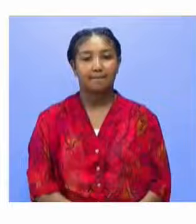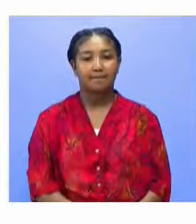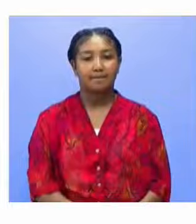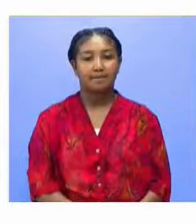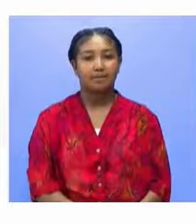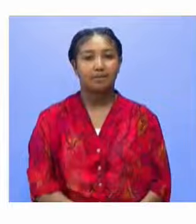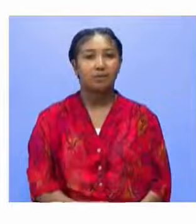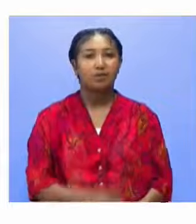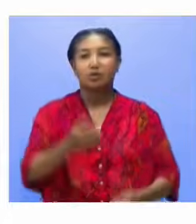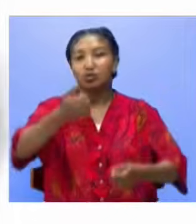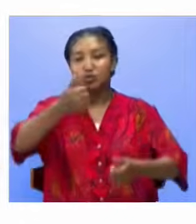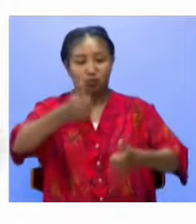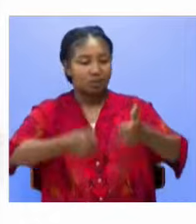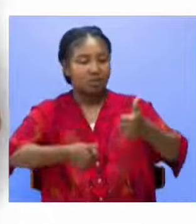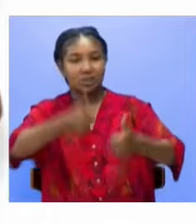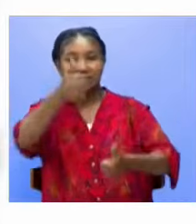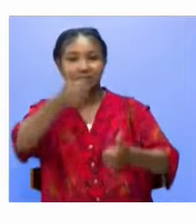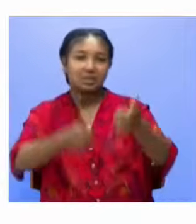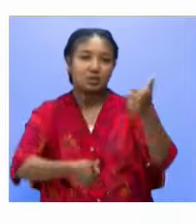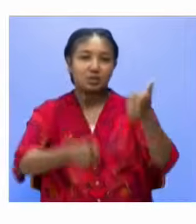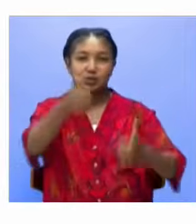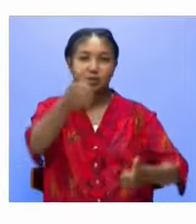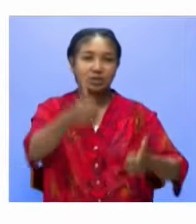What about which?